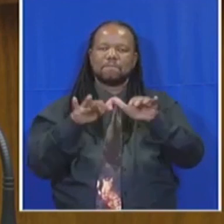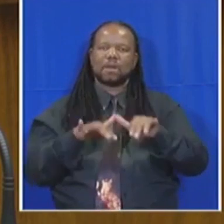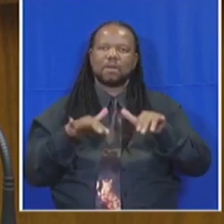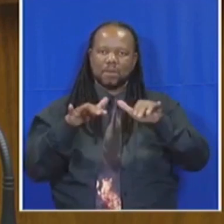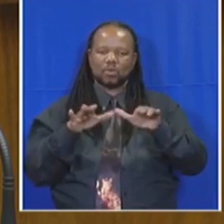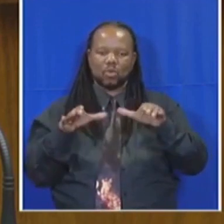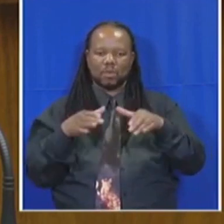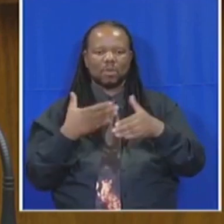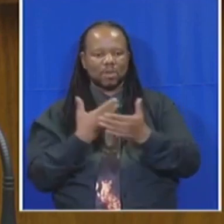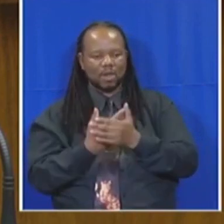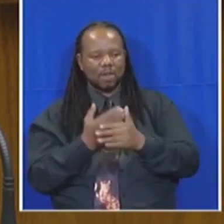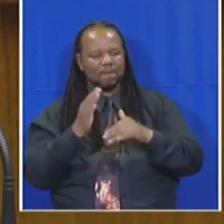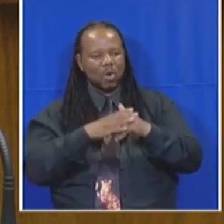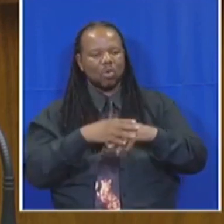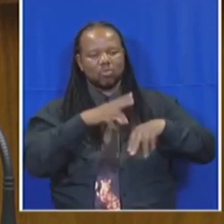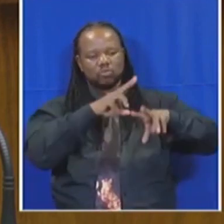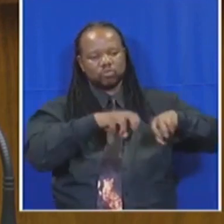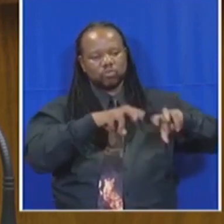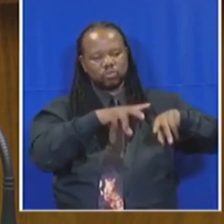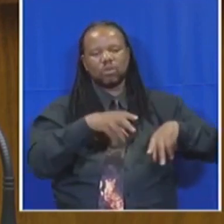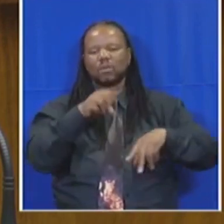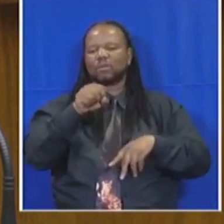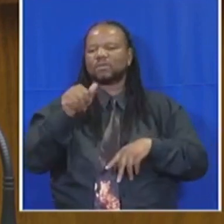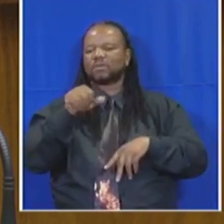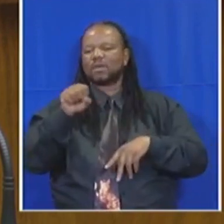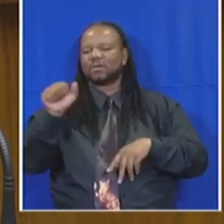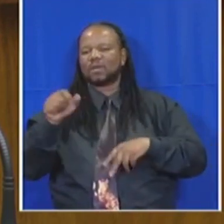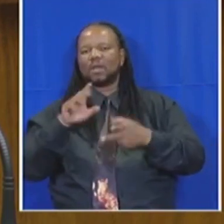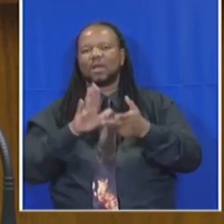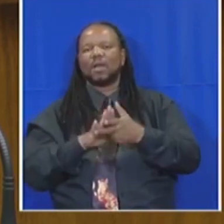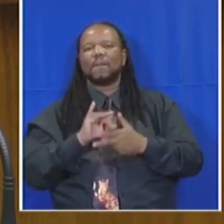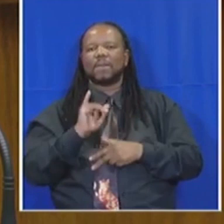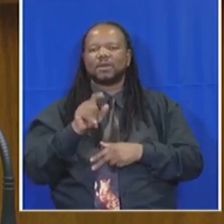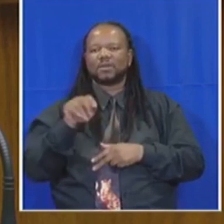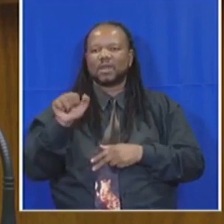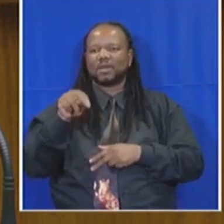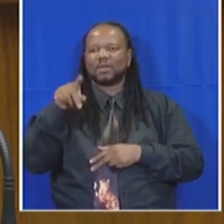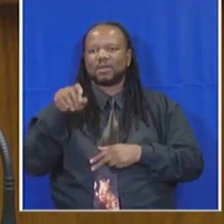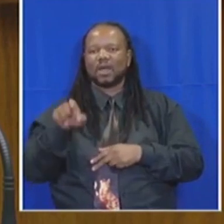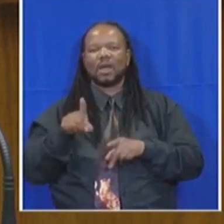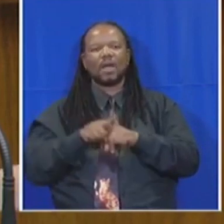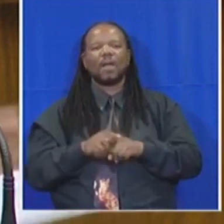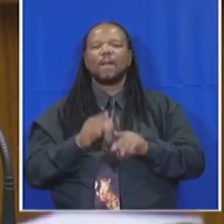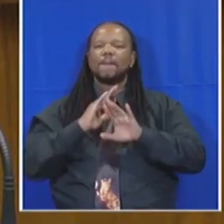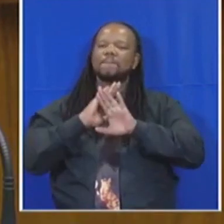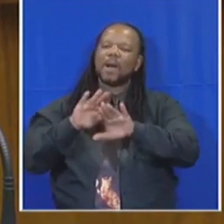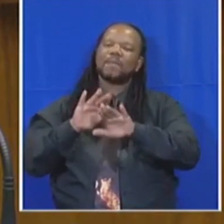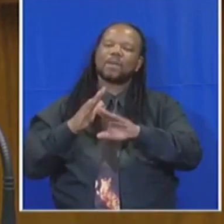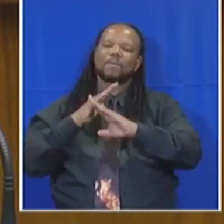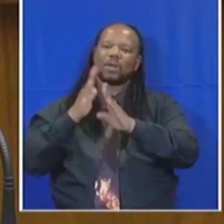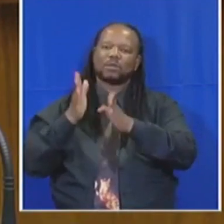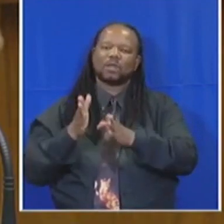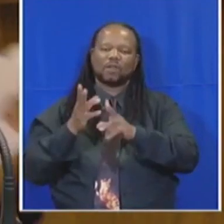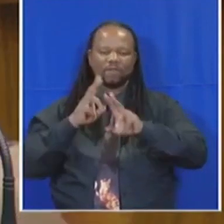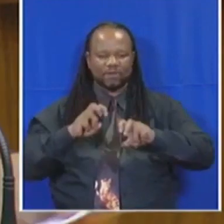can look into the crisis at SASSA, the dodgy tender, and we also want the Public Protector to investigate this matter. Finally,